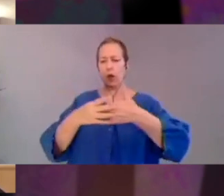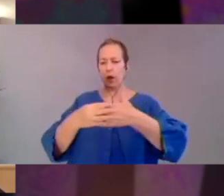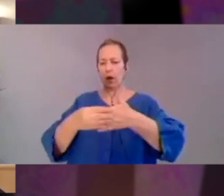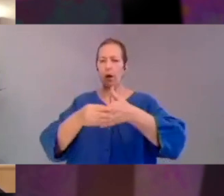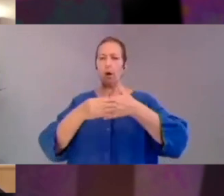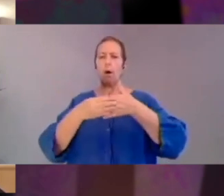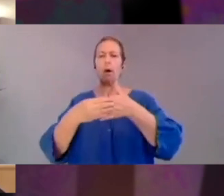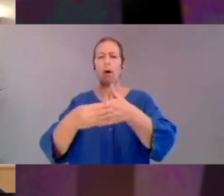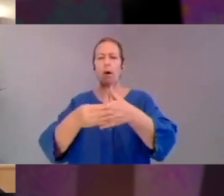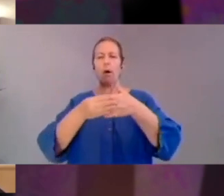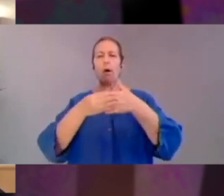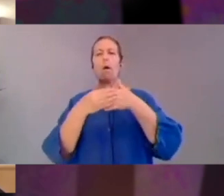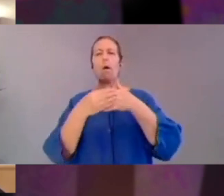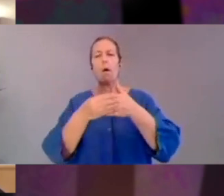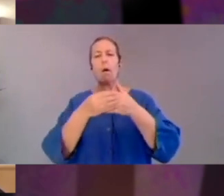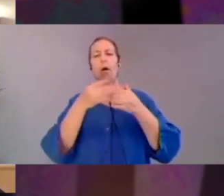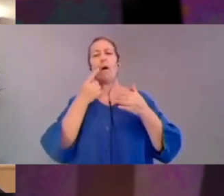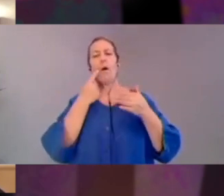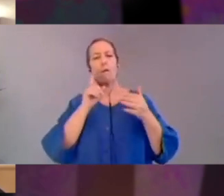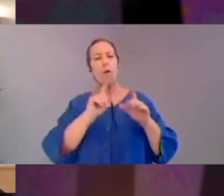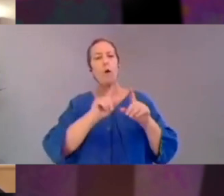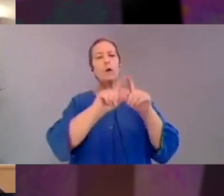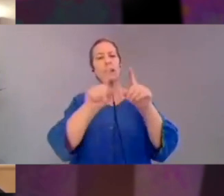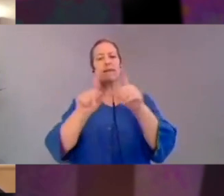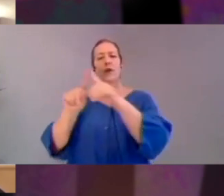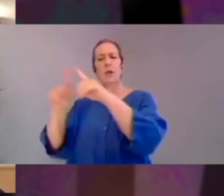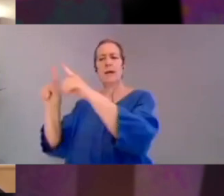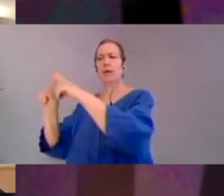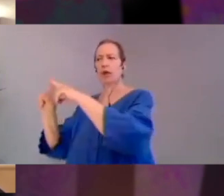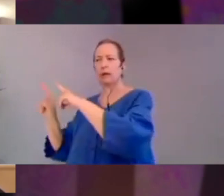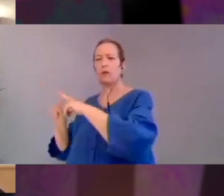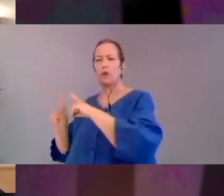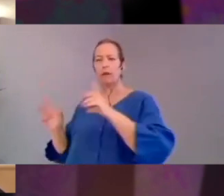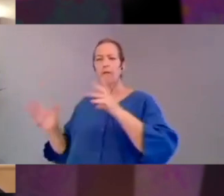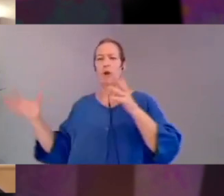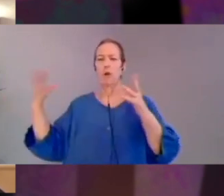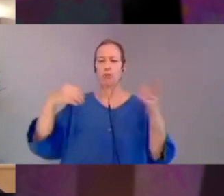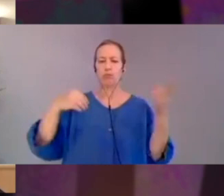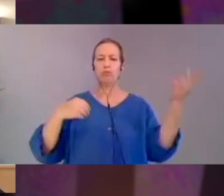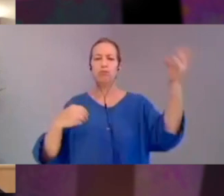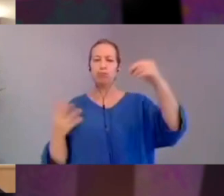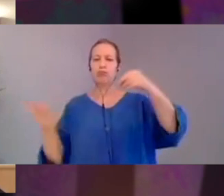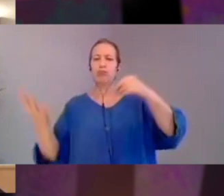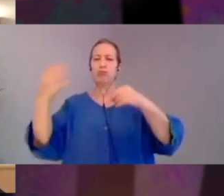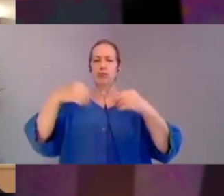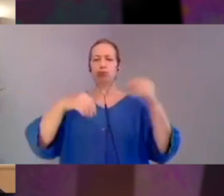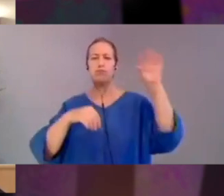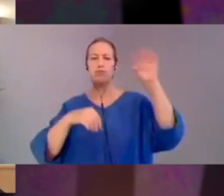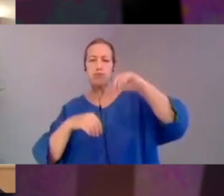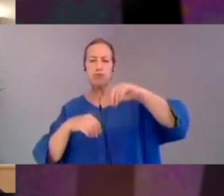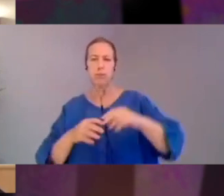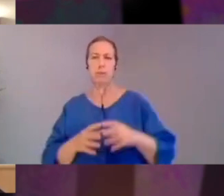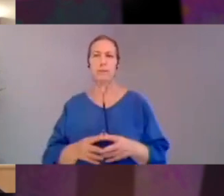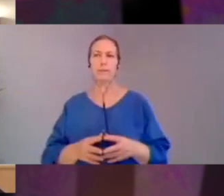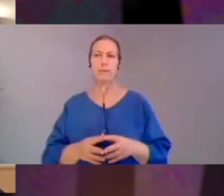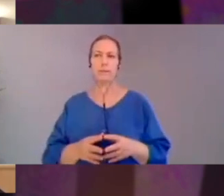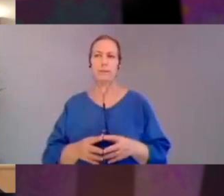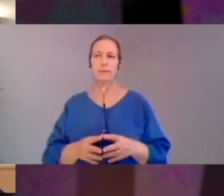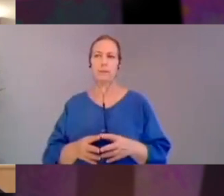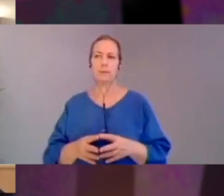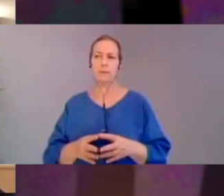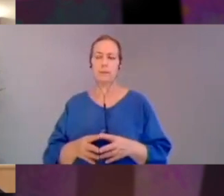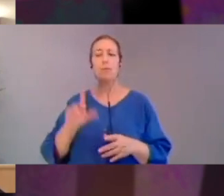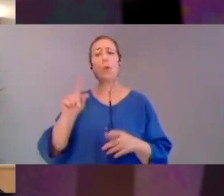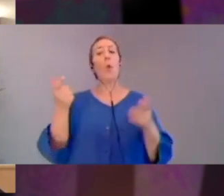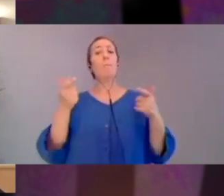for other ways of being to enter? And I think about, I feel like one of the kind of biggest inspirations in my life has been this elder